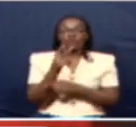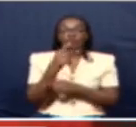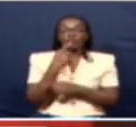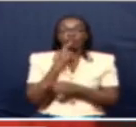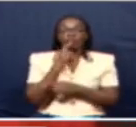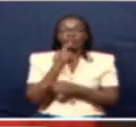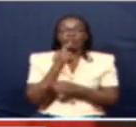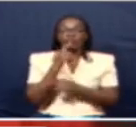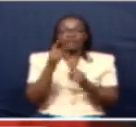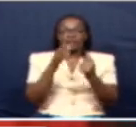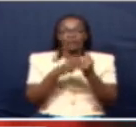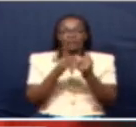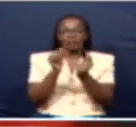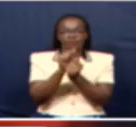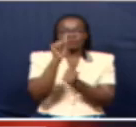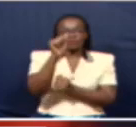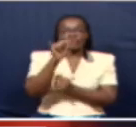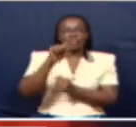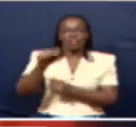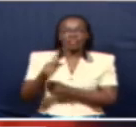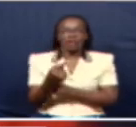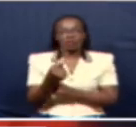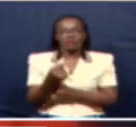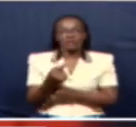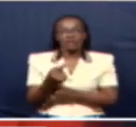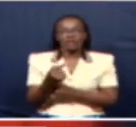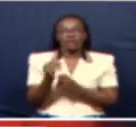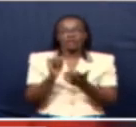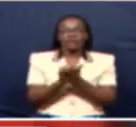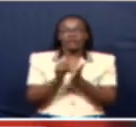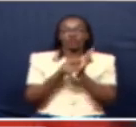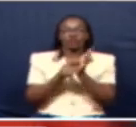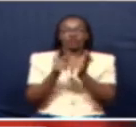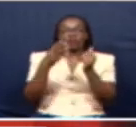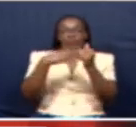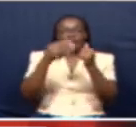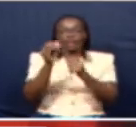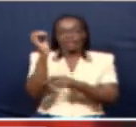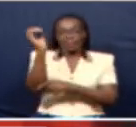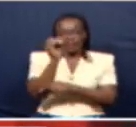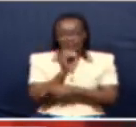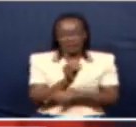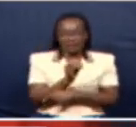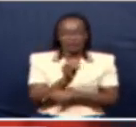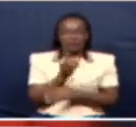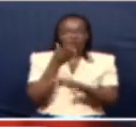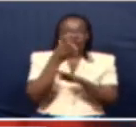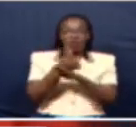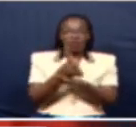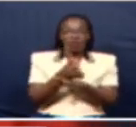915,000. This showing an indication of close to over 90% voters coming out. And